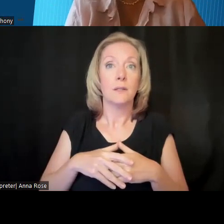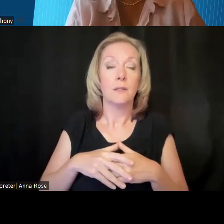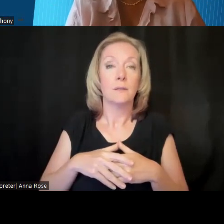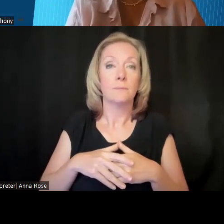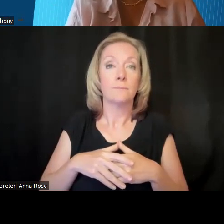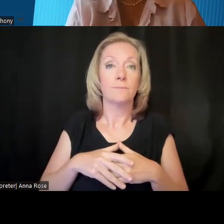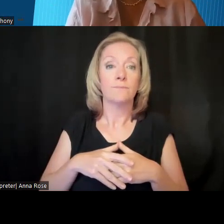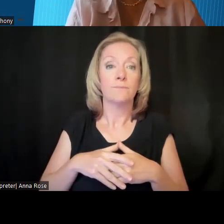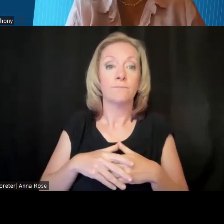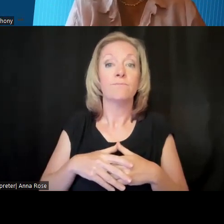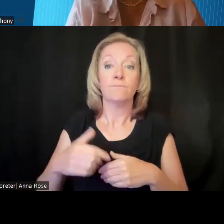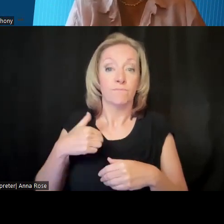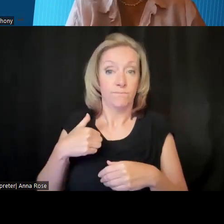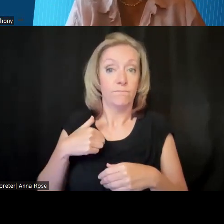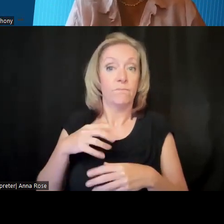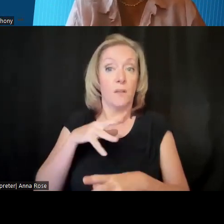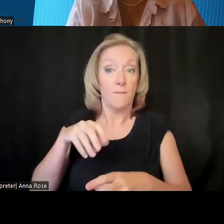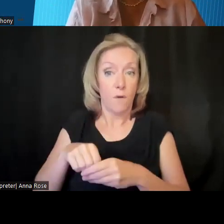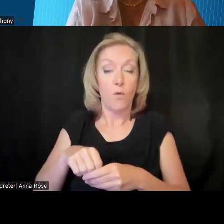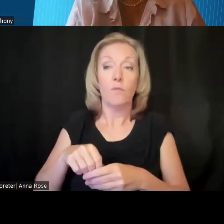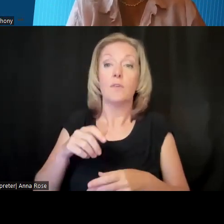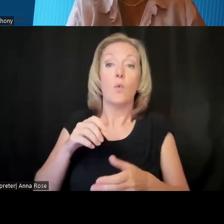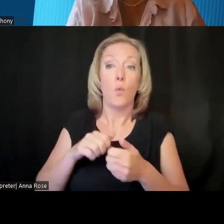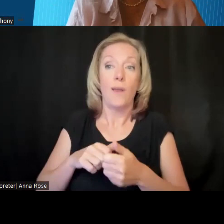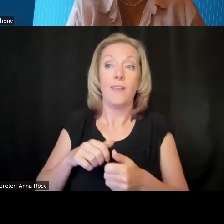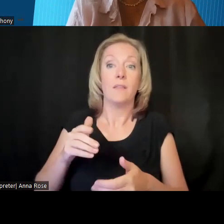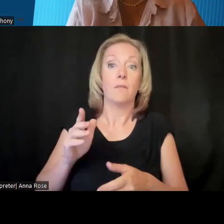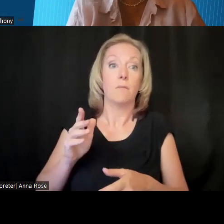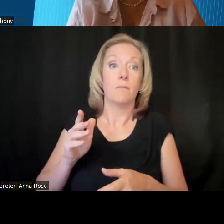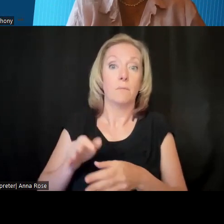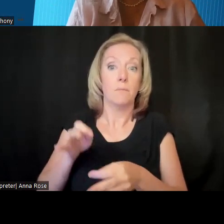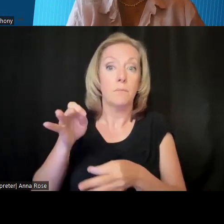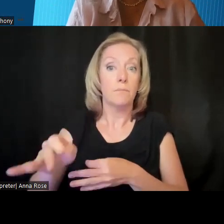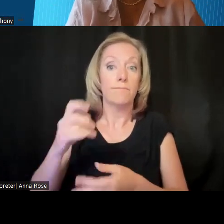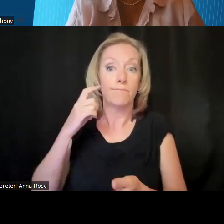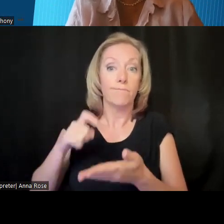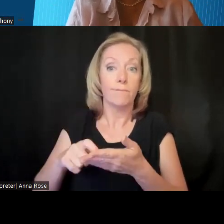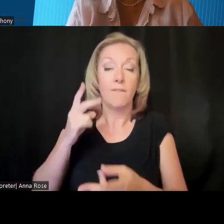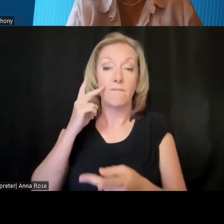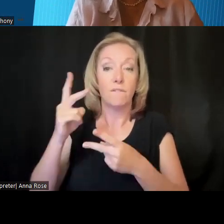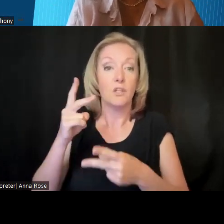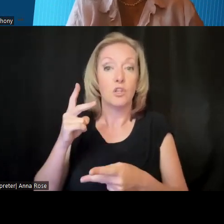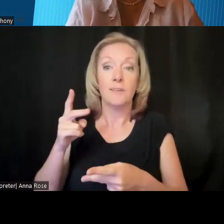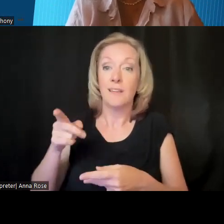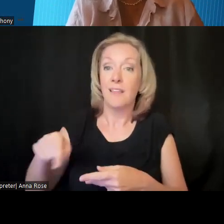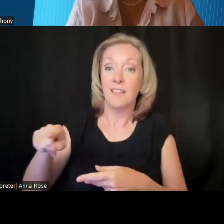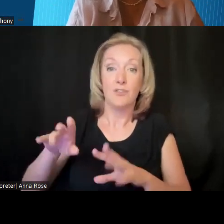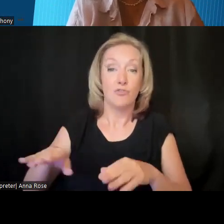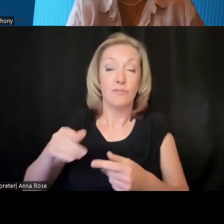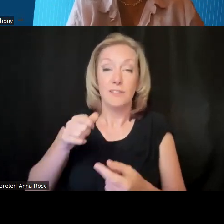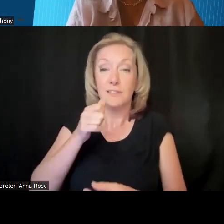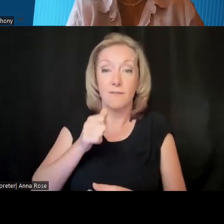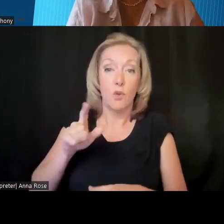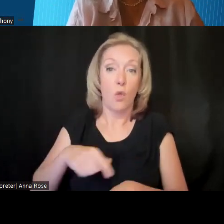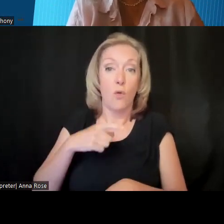been instrumental in very late identification of vision concerns with kids who suffered for a really long time with people